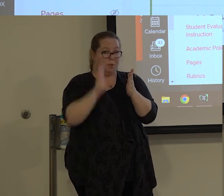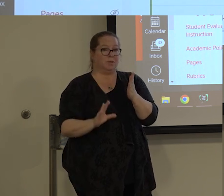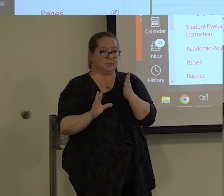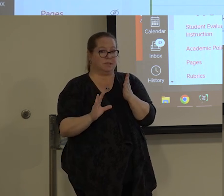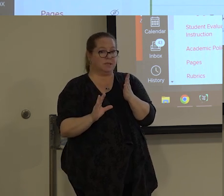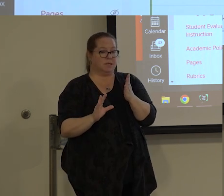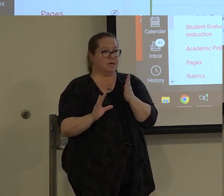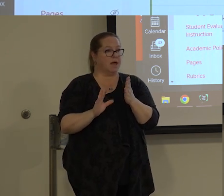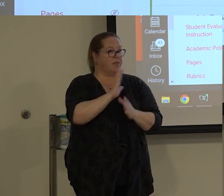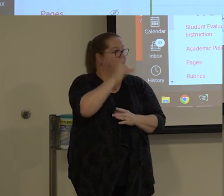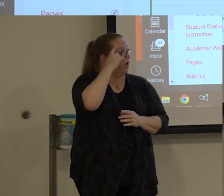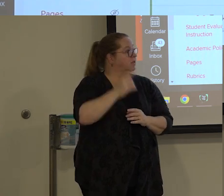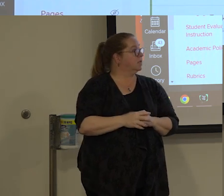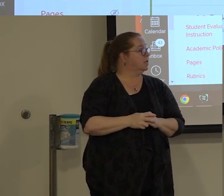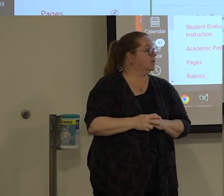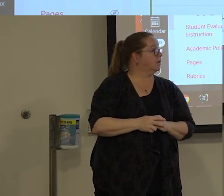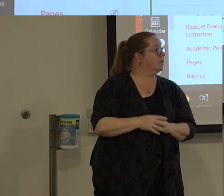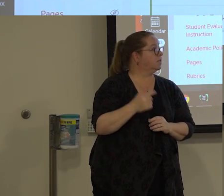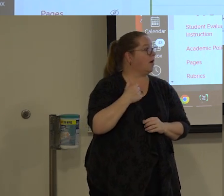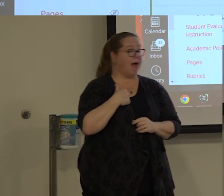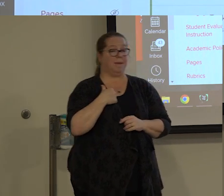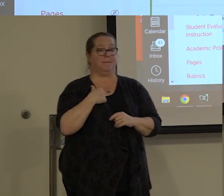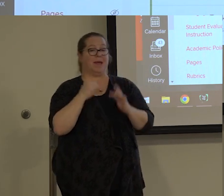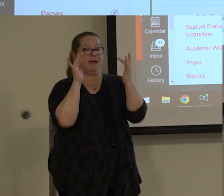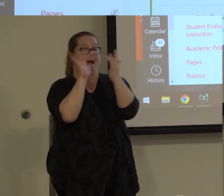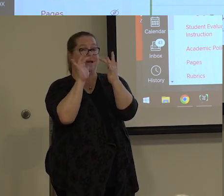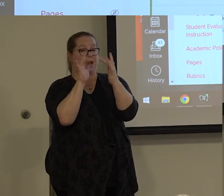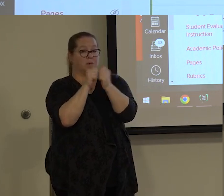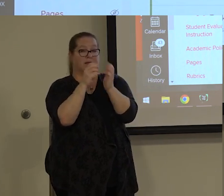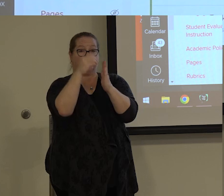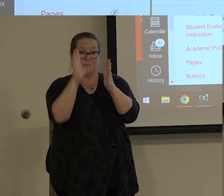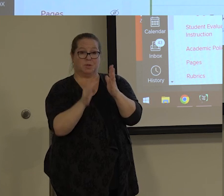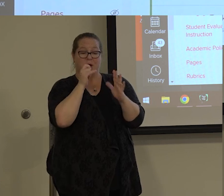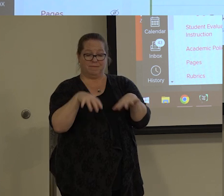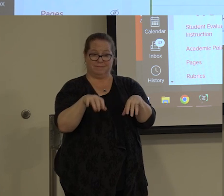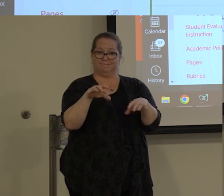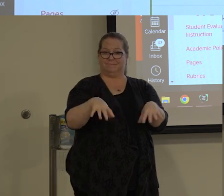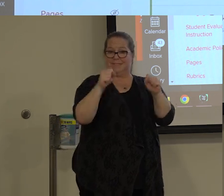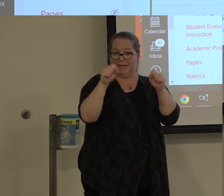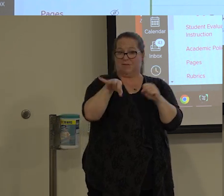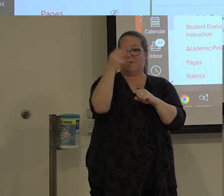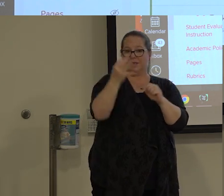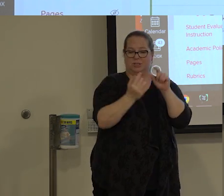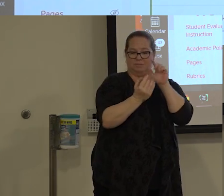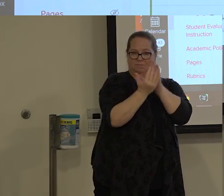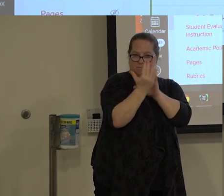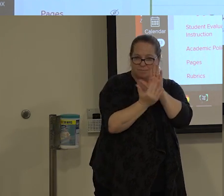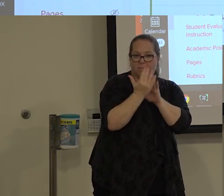this talk. So I've been in contact with some students who have taken French in individualized instruction